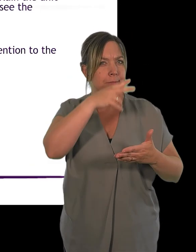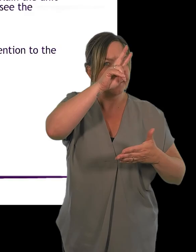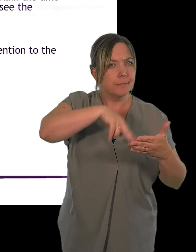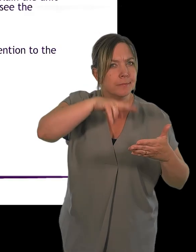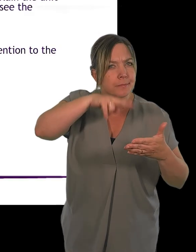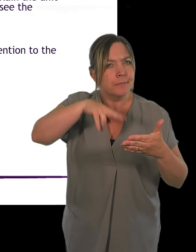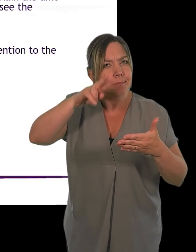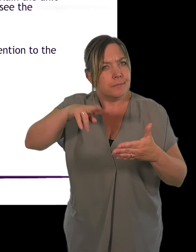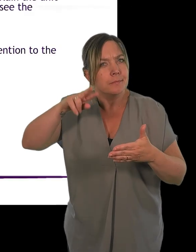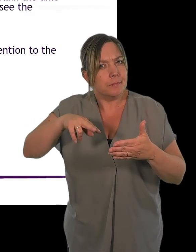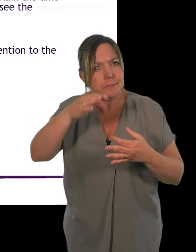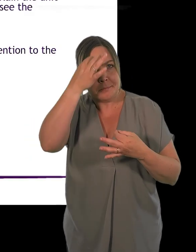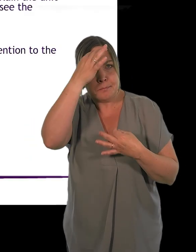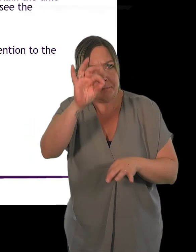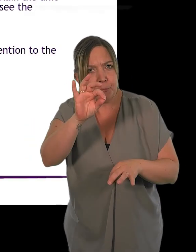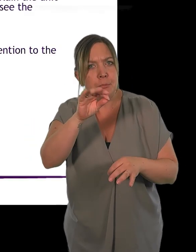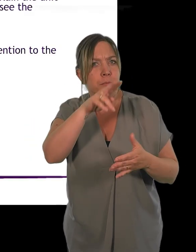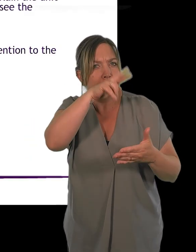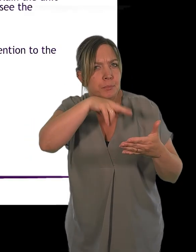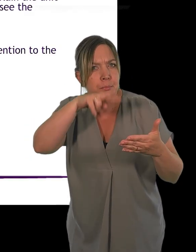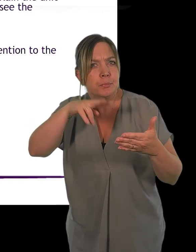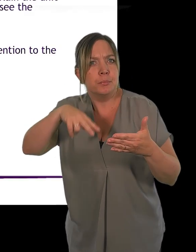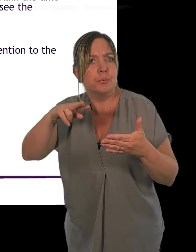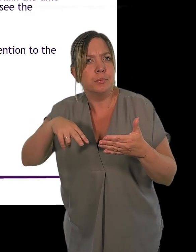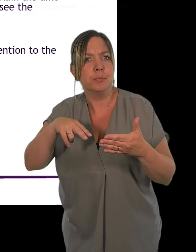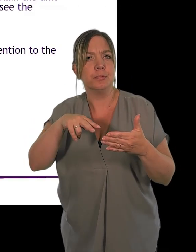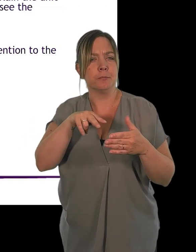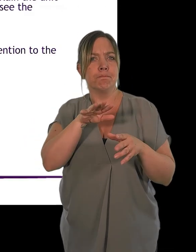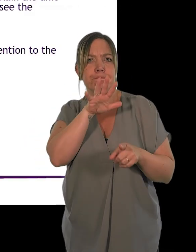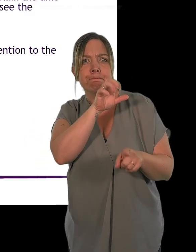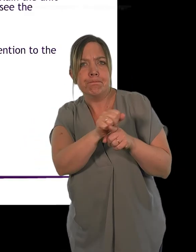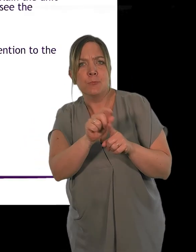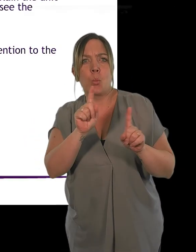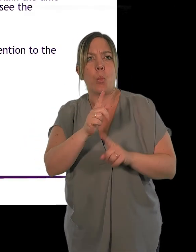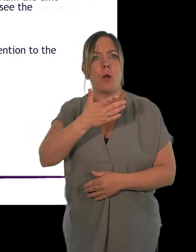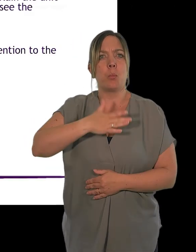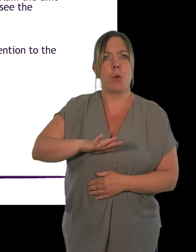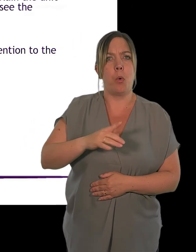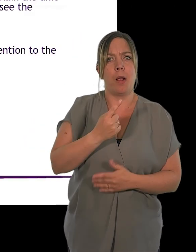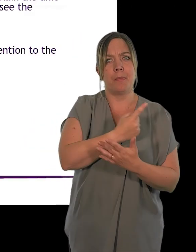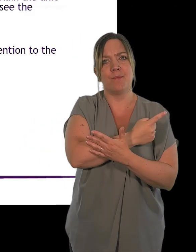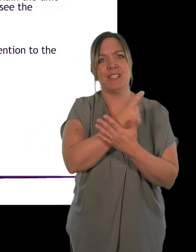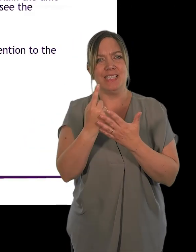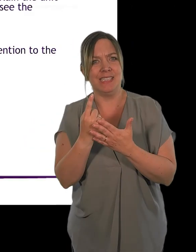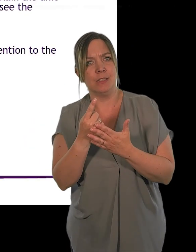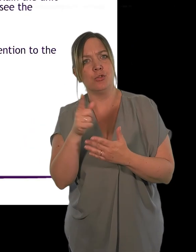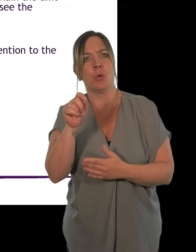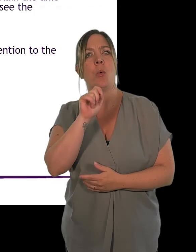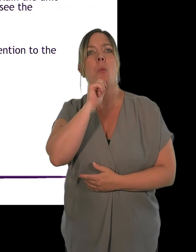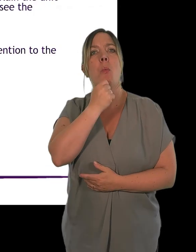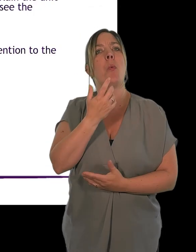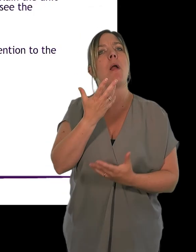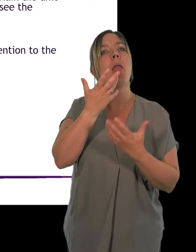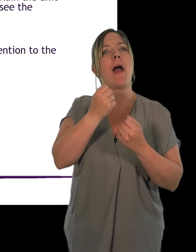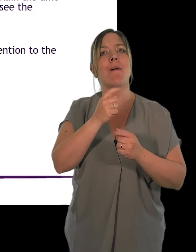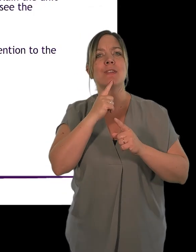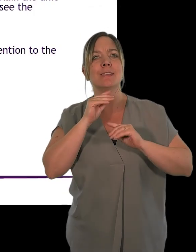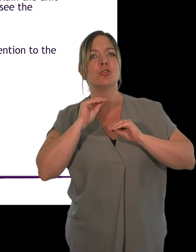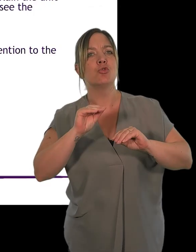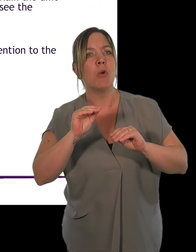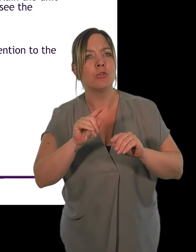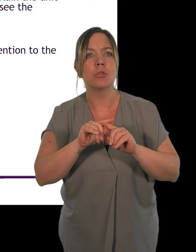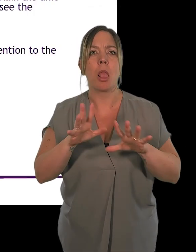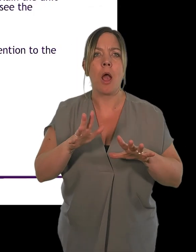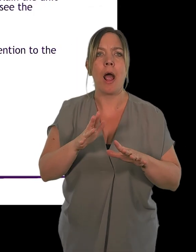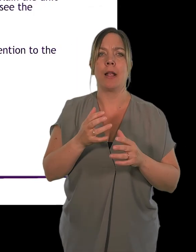of each of the command verbs. So for this assessment, you will see command verbs such as